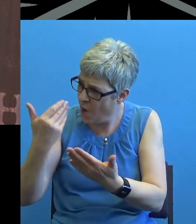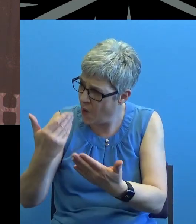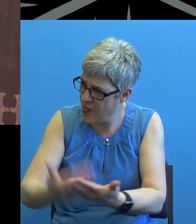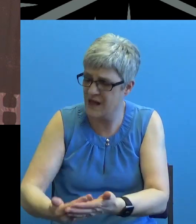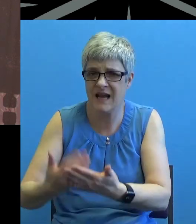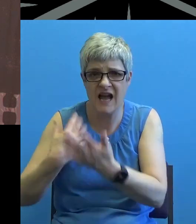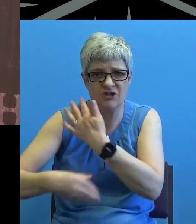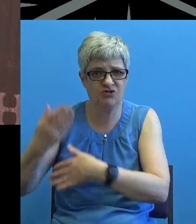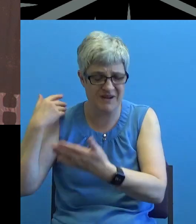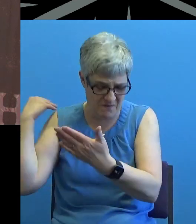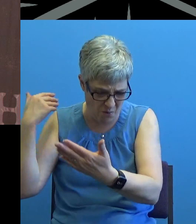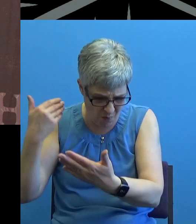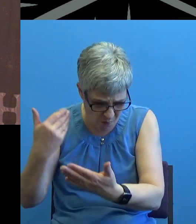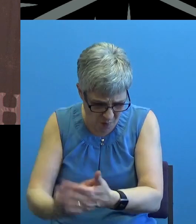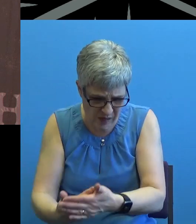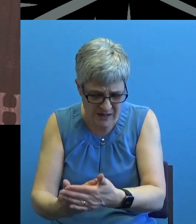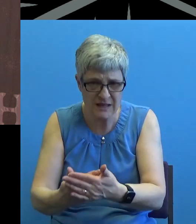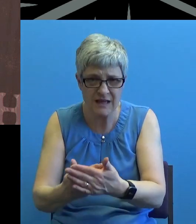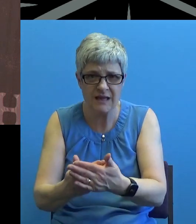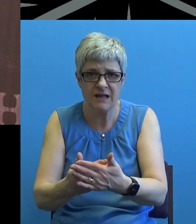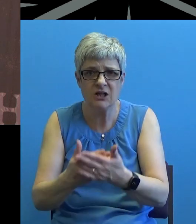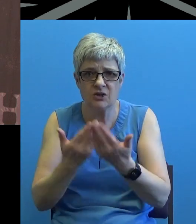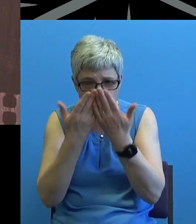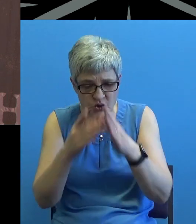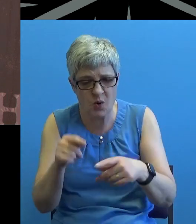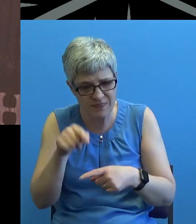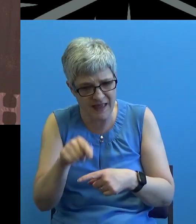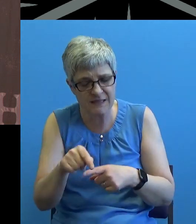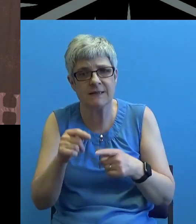has pointed towards this single moment.